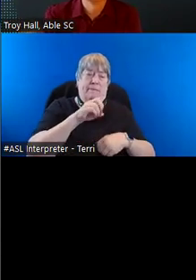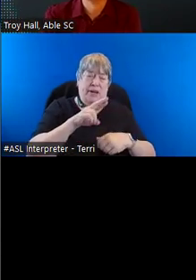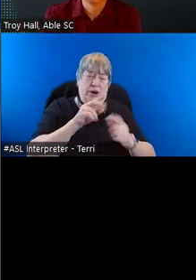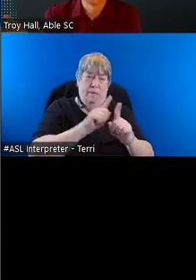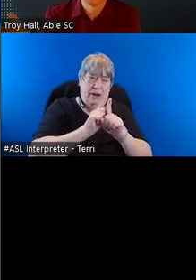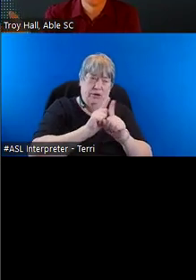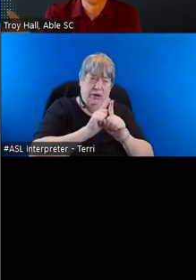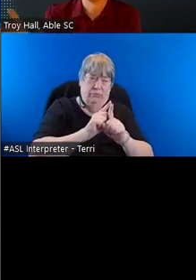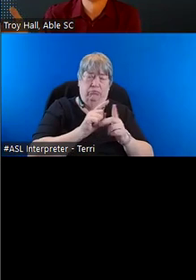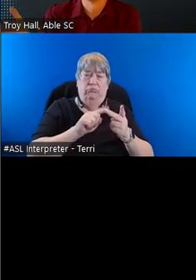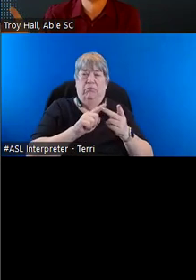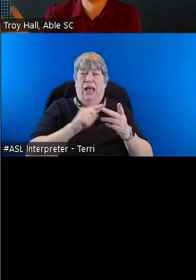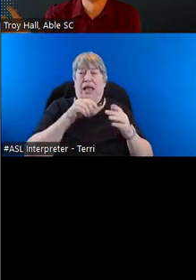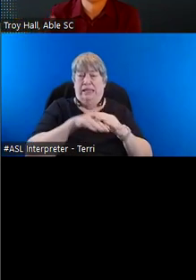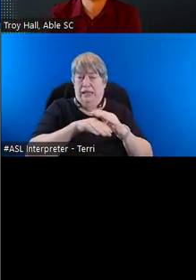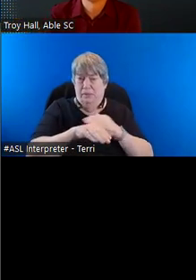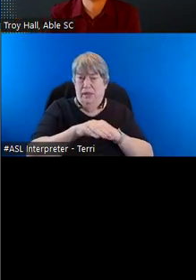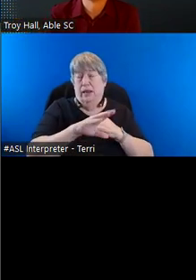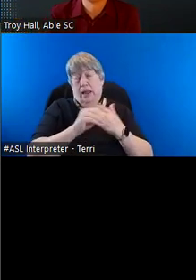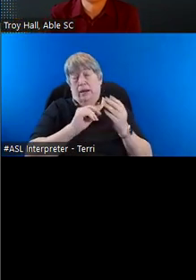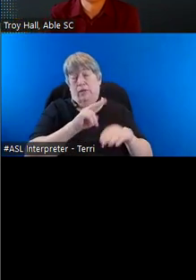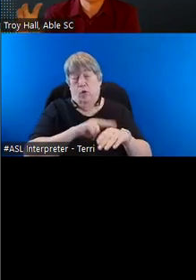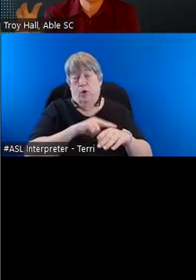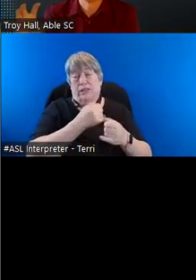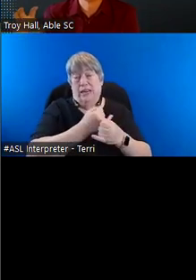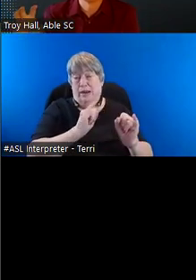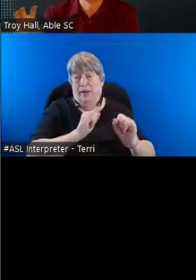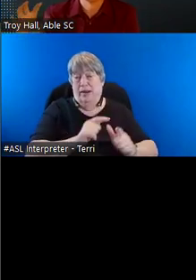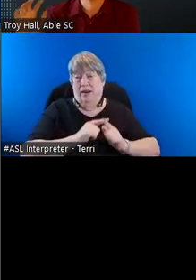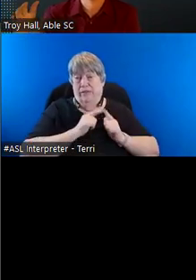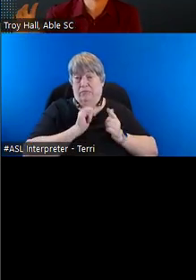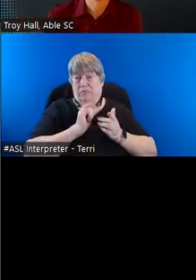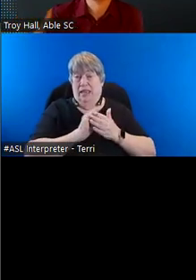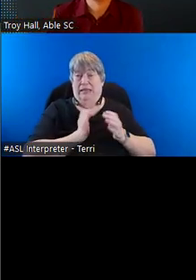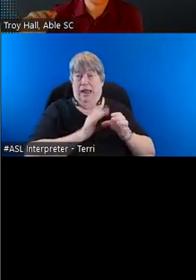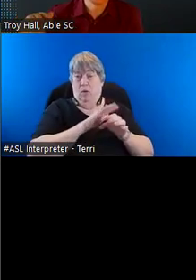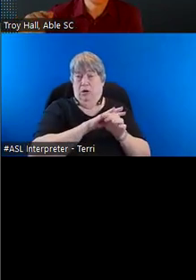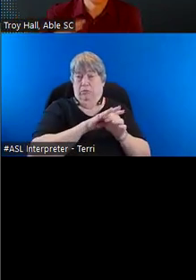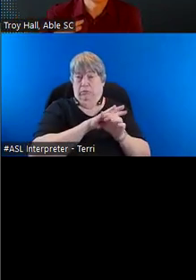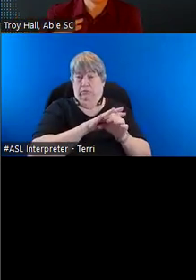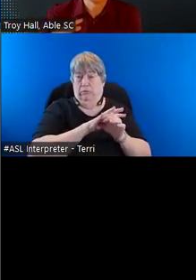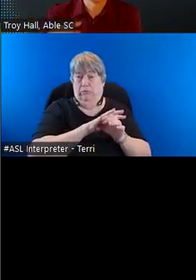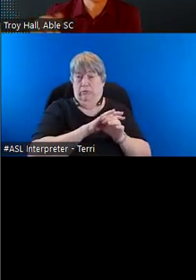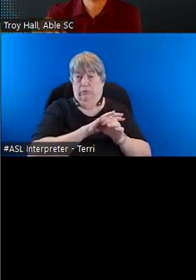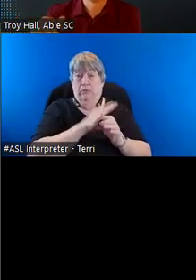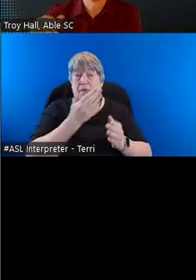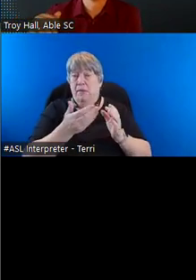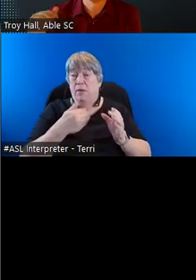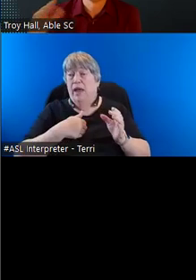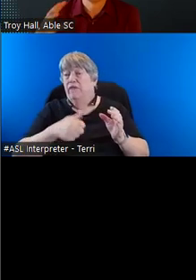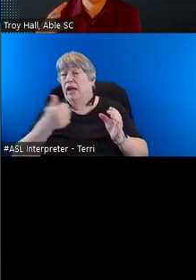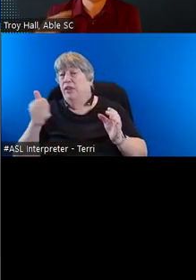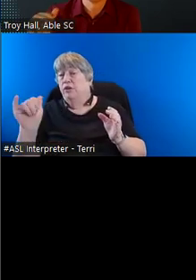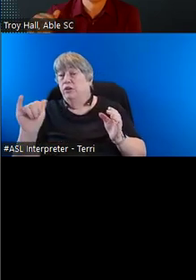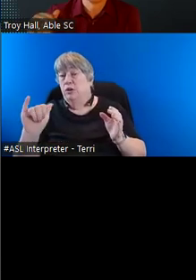course, independent living. Okay, so that's definitely our area of expertise. Honestly, we probably have a lot of other areas of expertise